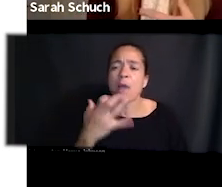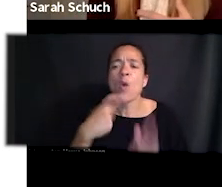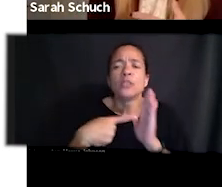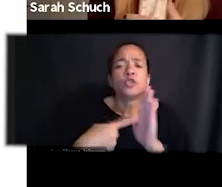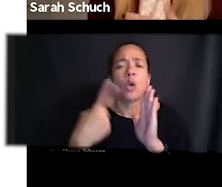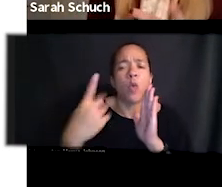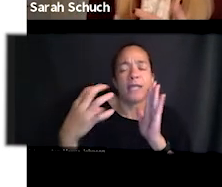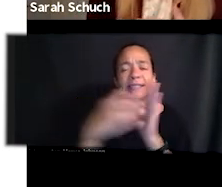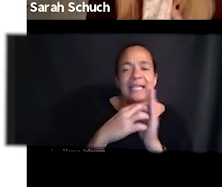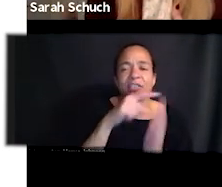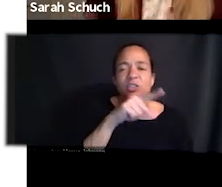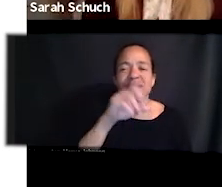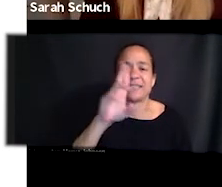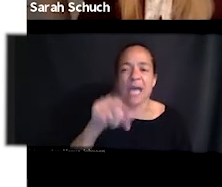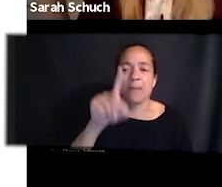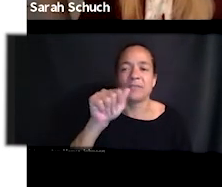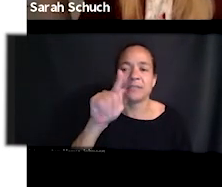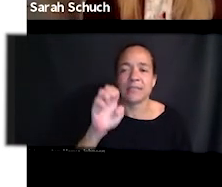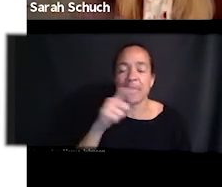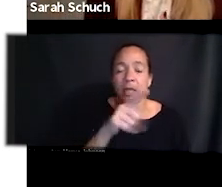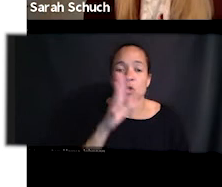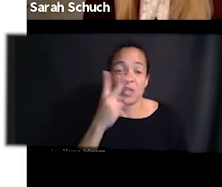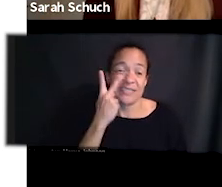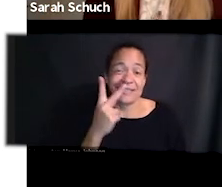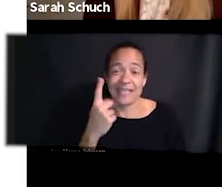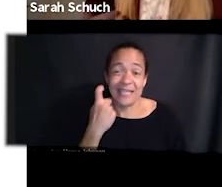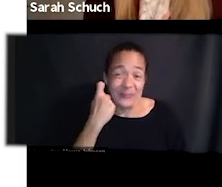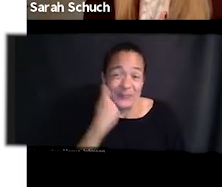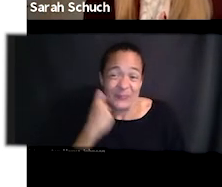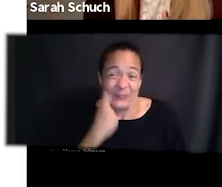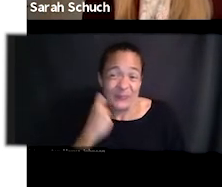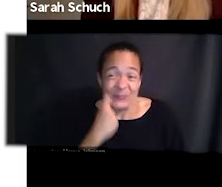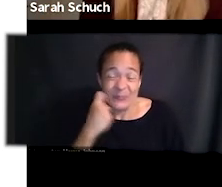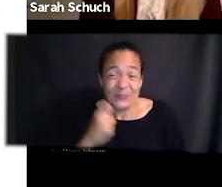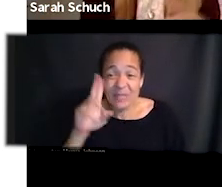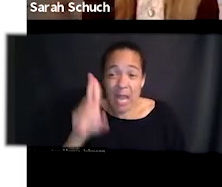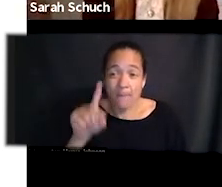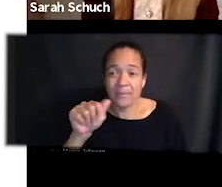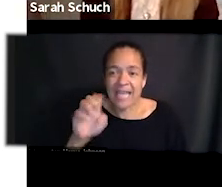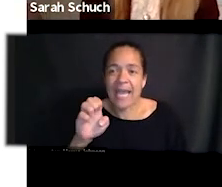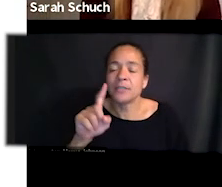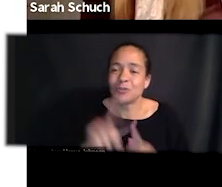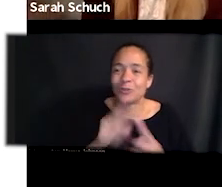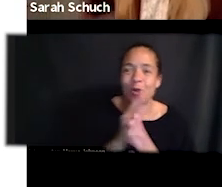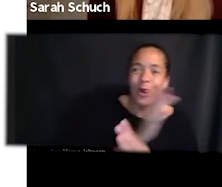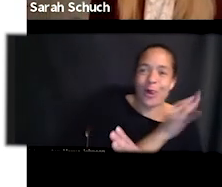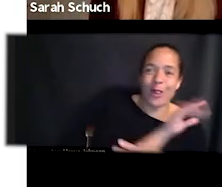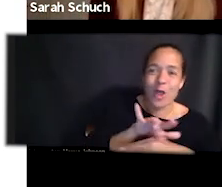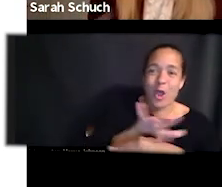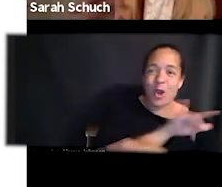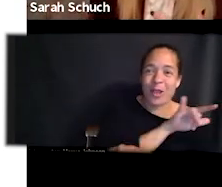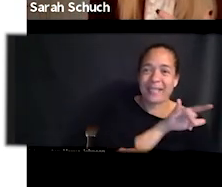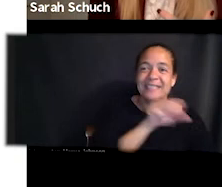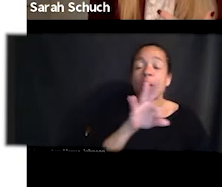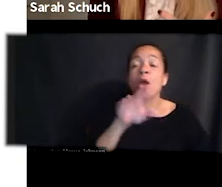everything from the latest all the way down to the first kind of update. So if someone's very new to the process, they can see where it